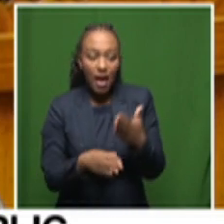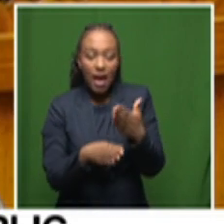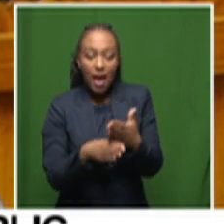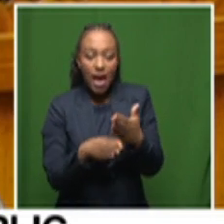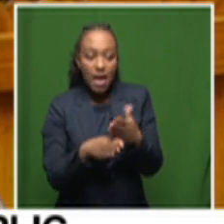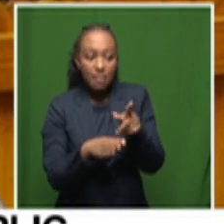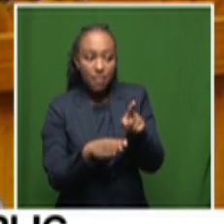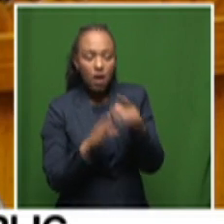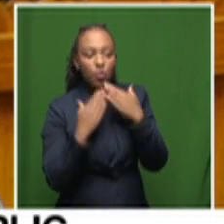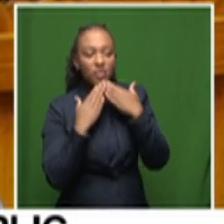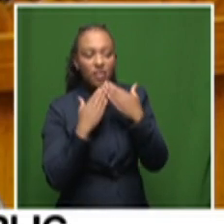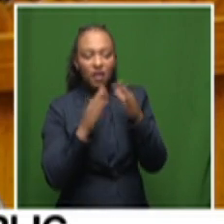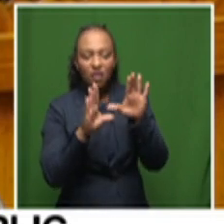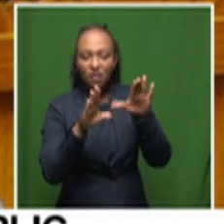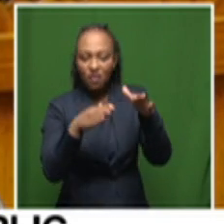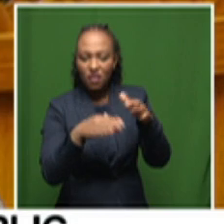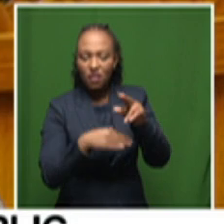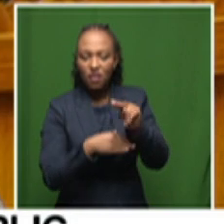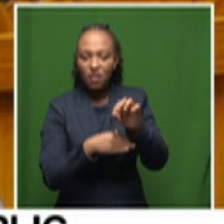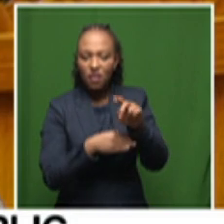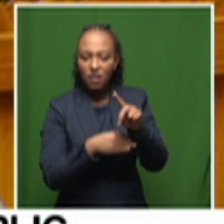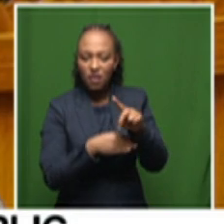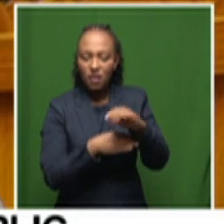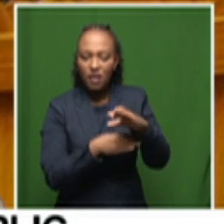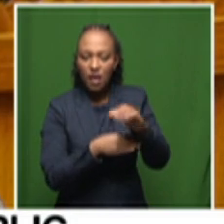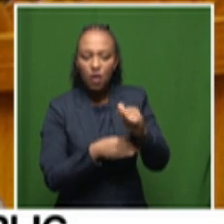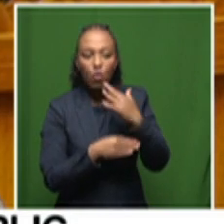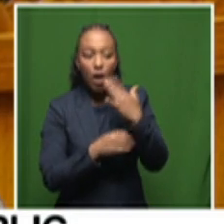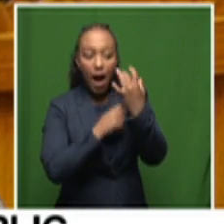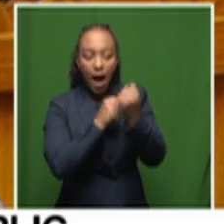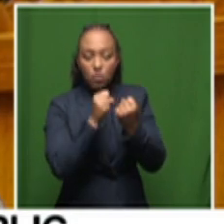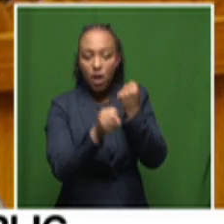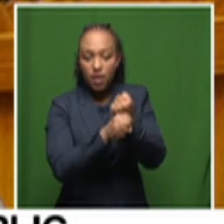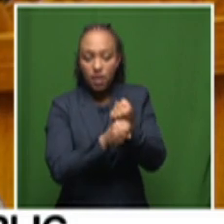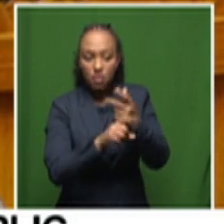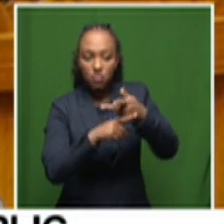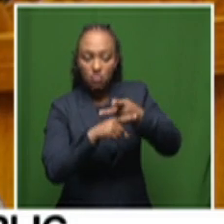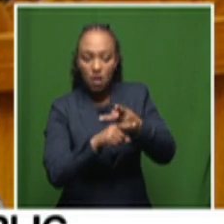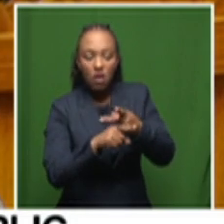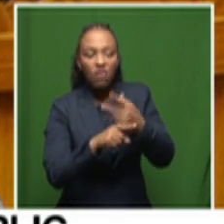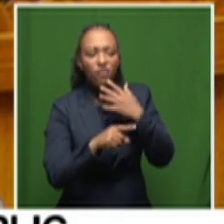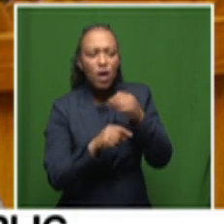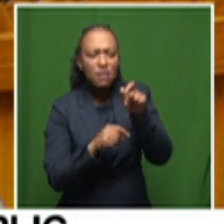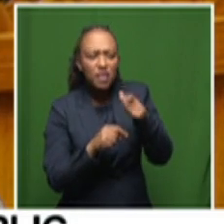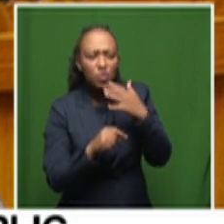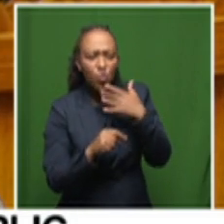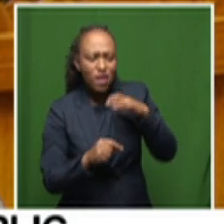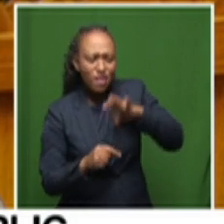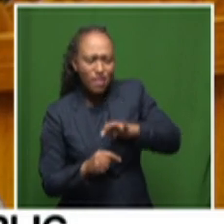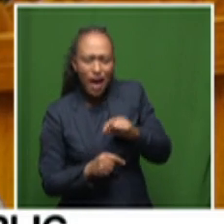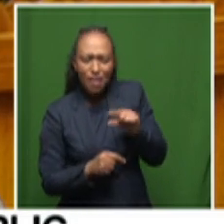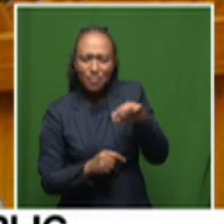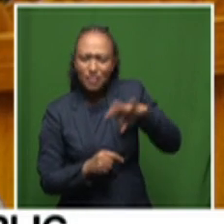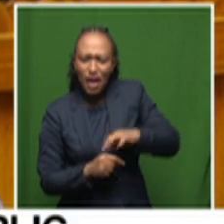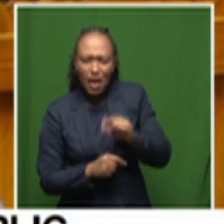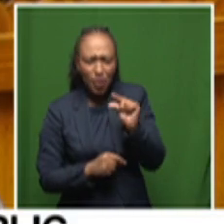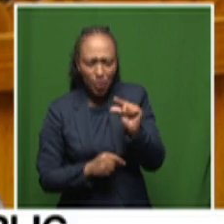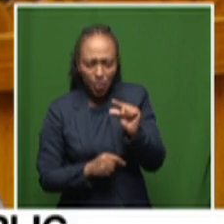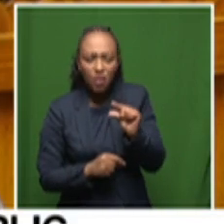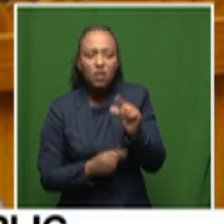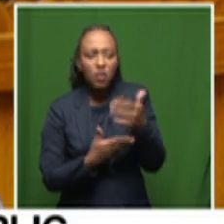for identifying appropriate annuity products for low-income workers.